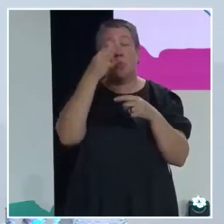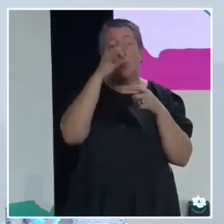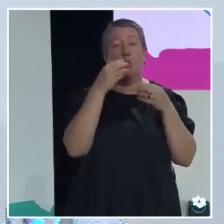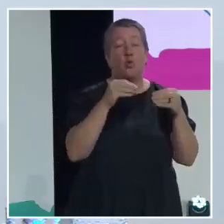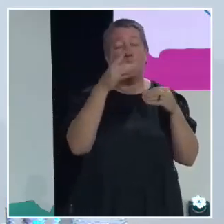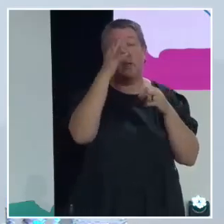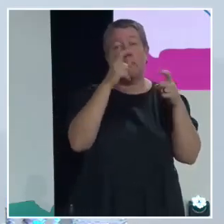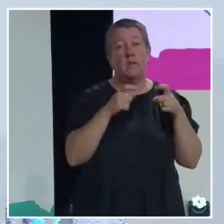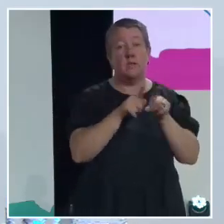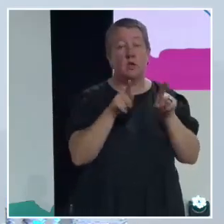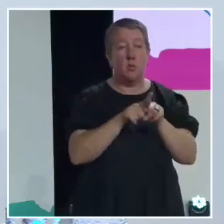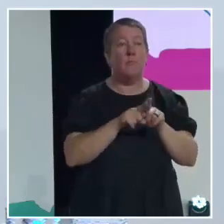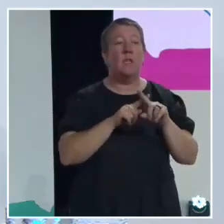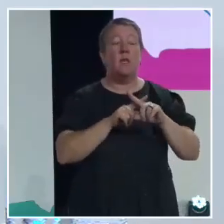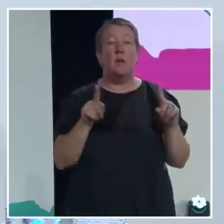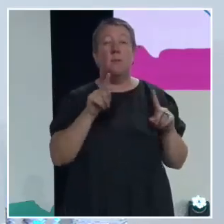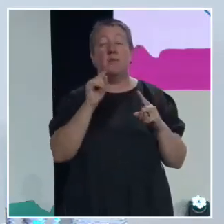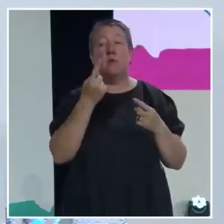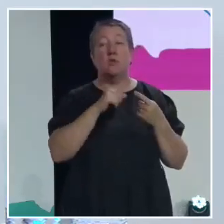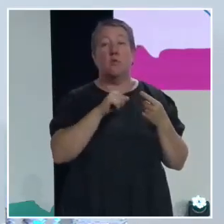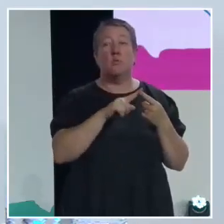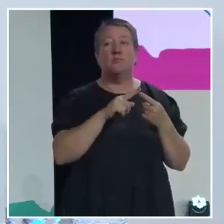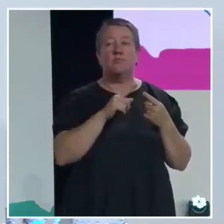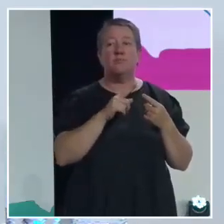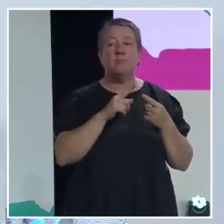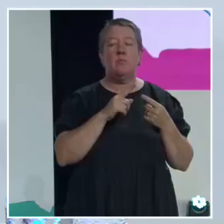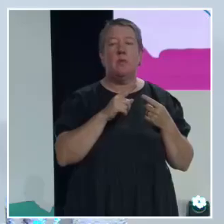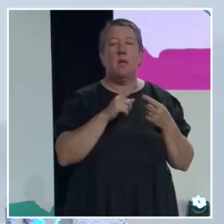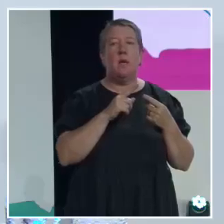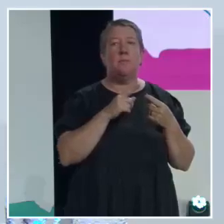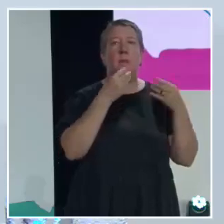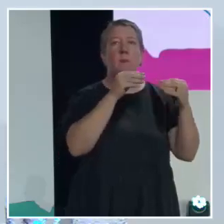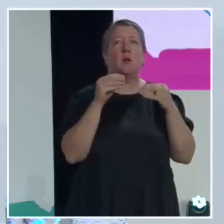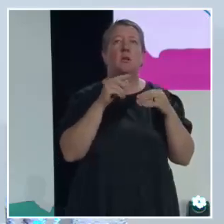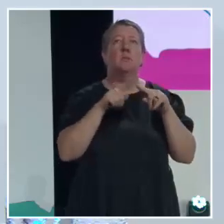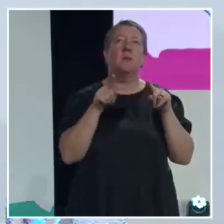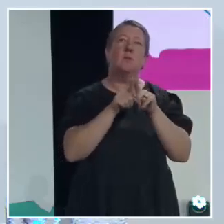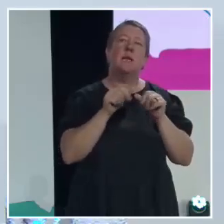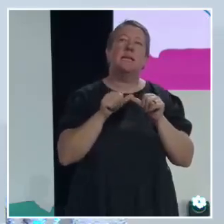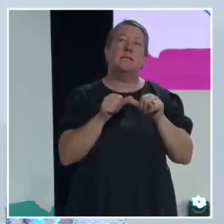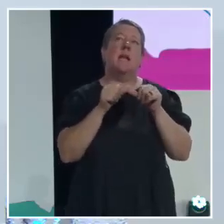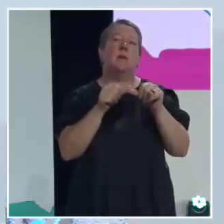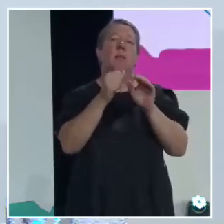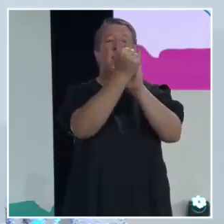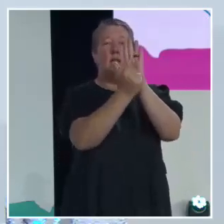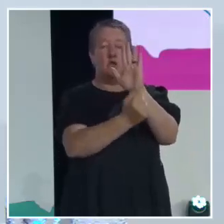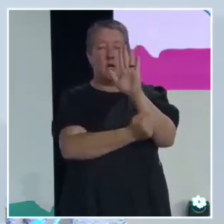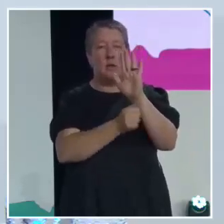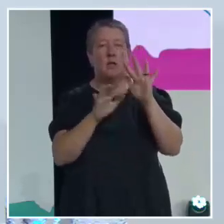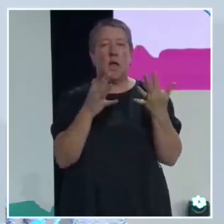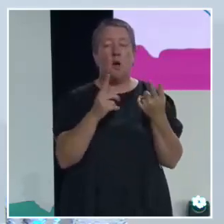about before. But just, first of all, carbon markets, but more than that, just the sustainability agenda and